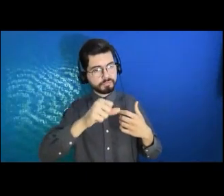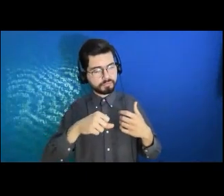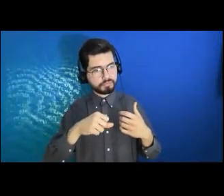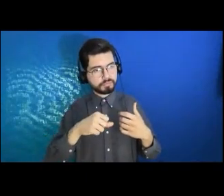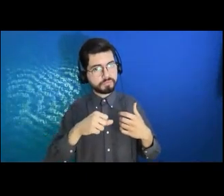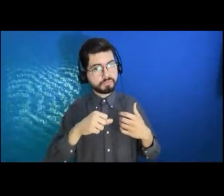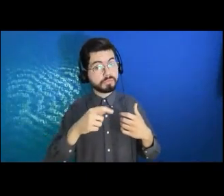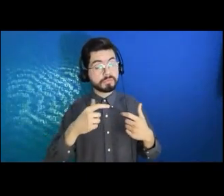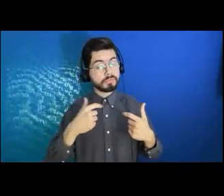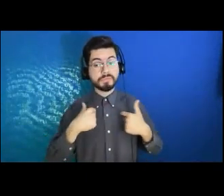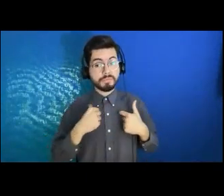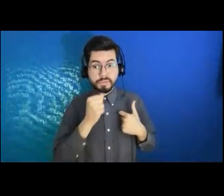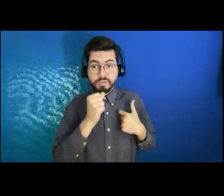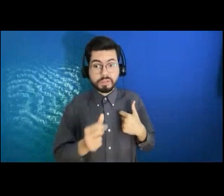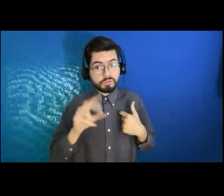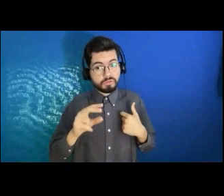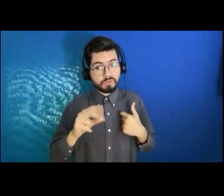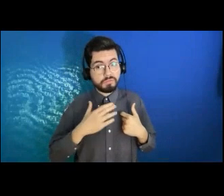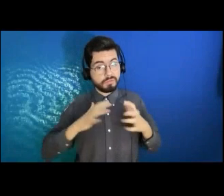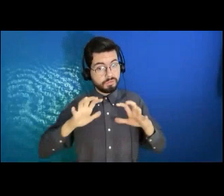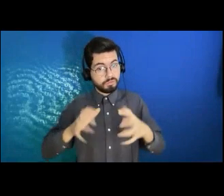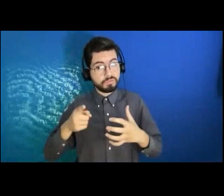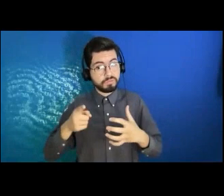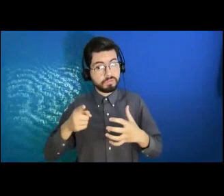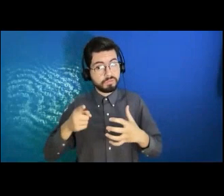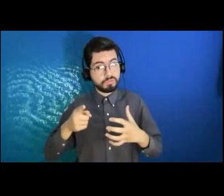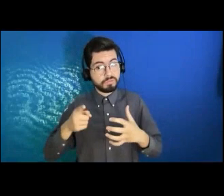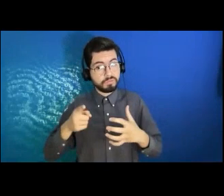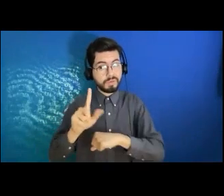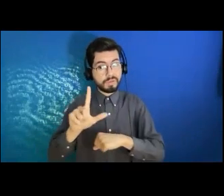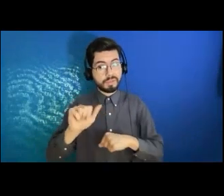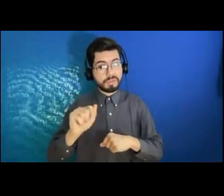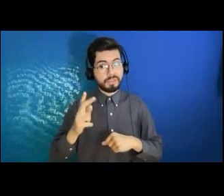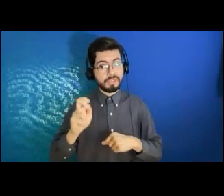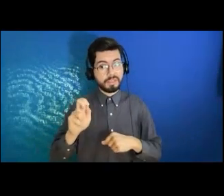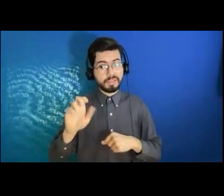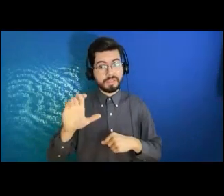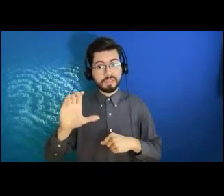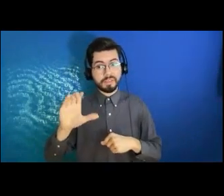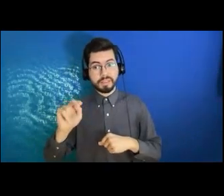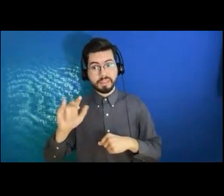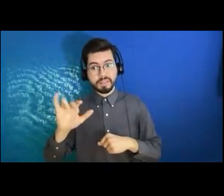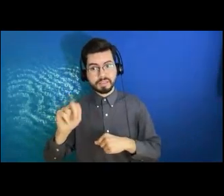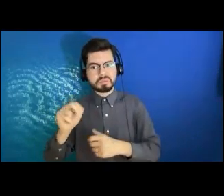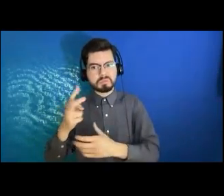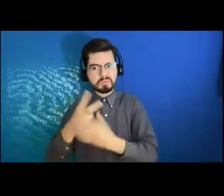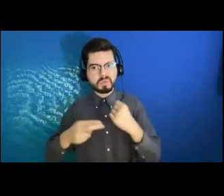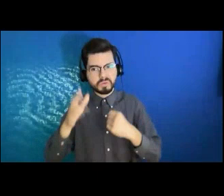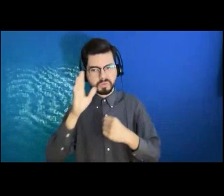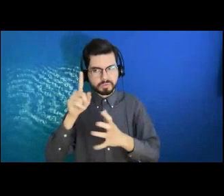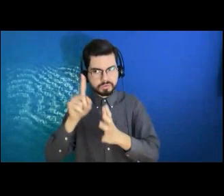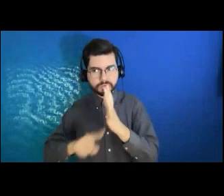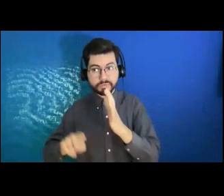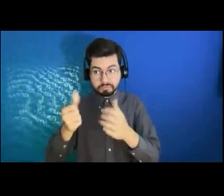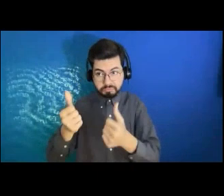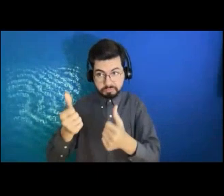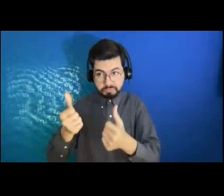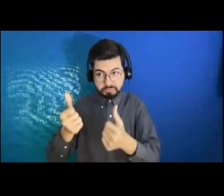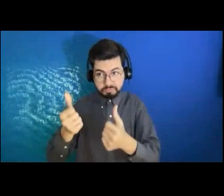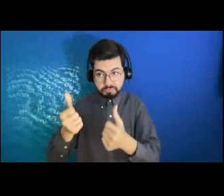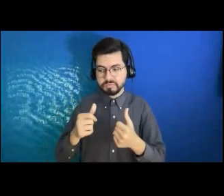I am not, but my crew, I have a crew stationed at Lake and Canyon, and I'm sure they are. I will check with them and we'll look at it.